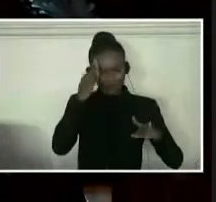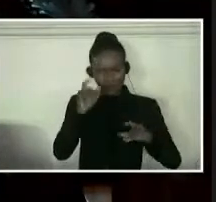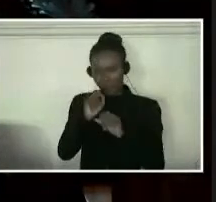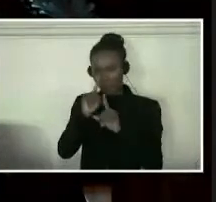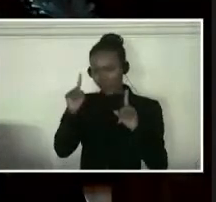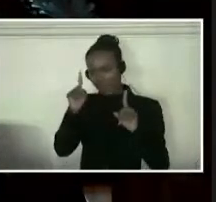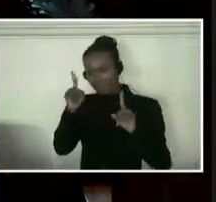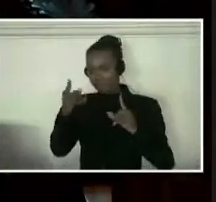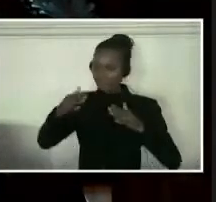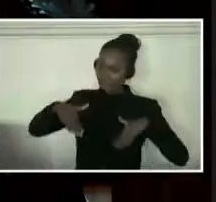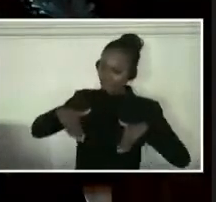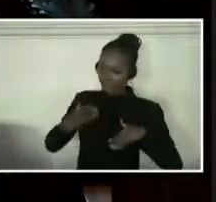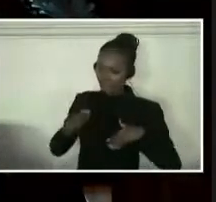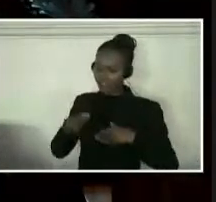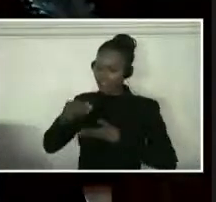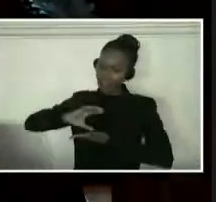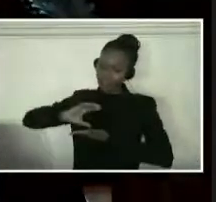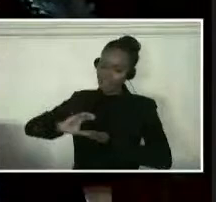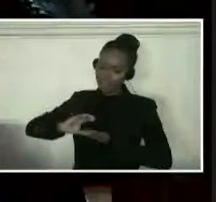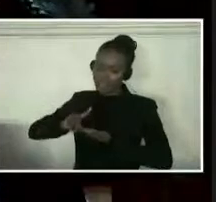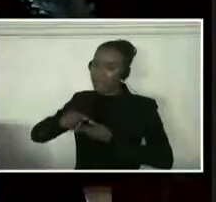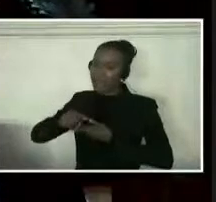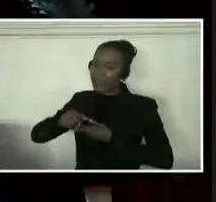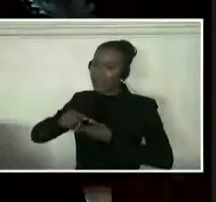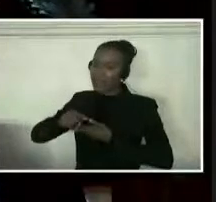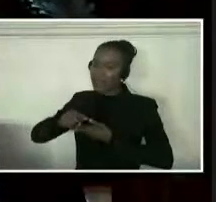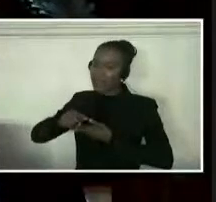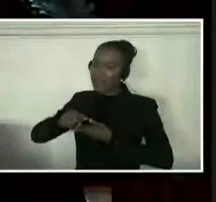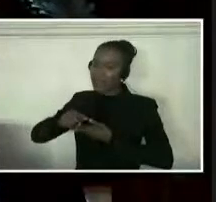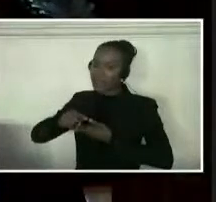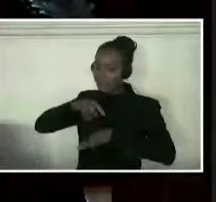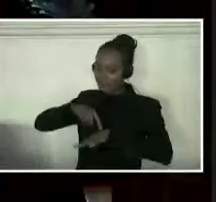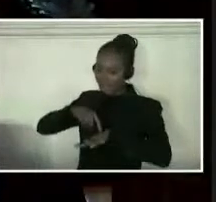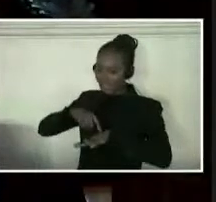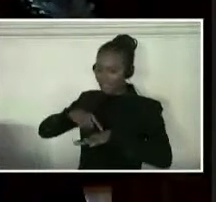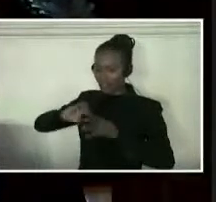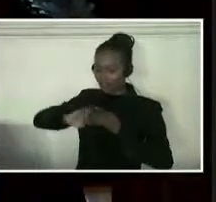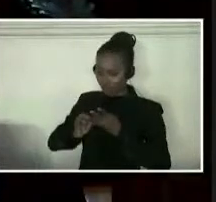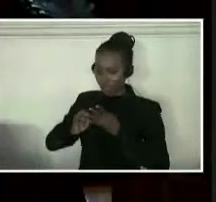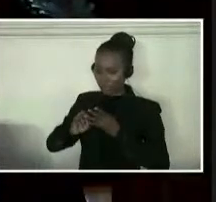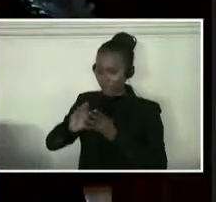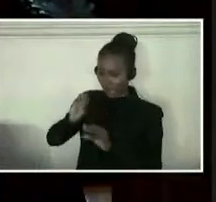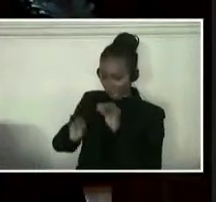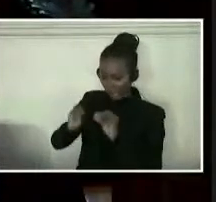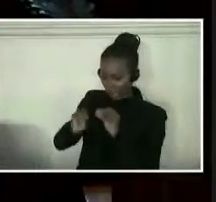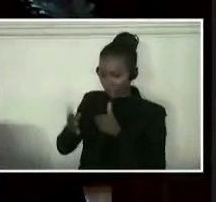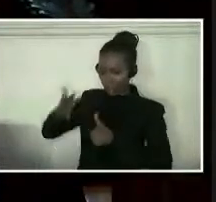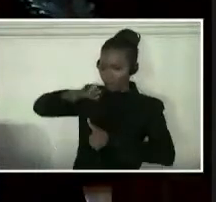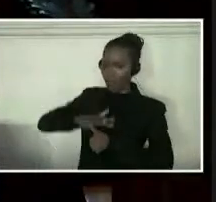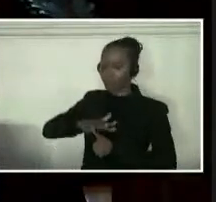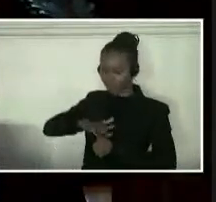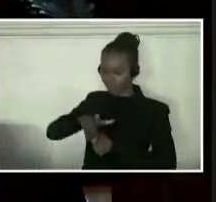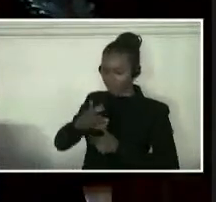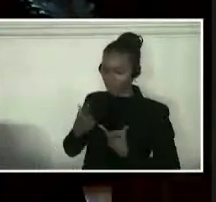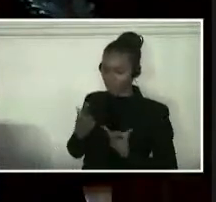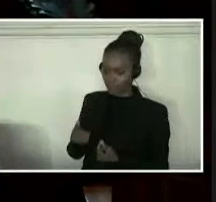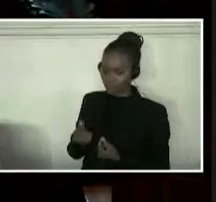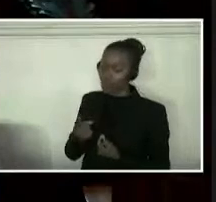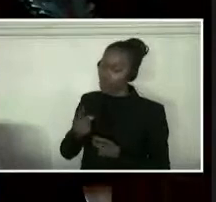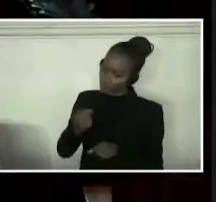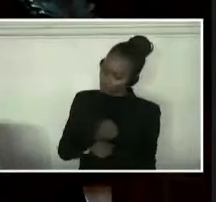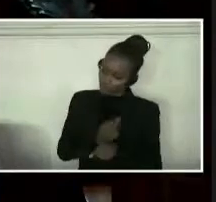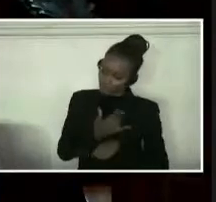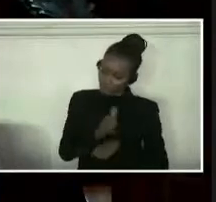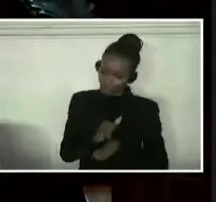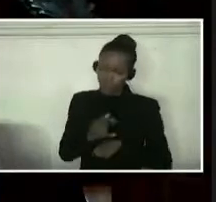will have to reprioritize from within our own budget we will have we know that we are working on that and as part of that strategy we have